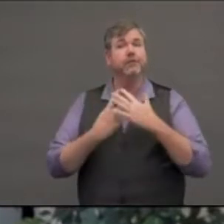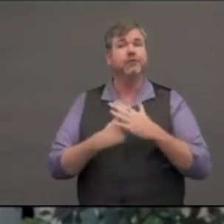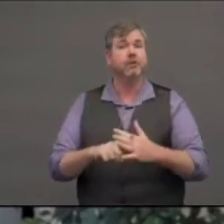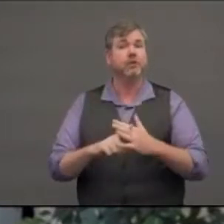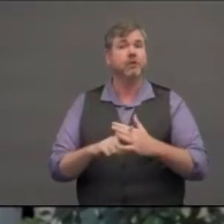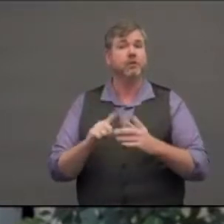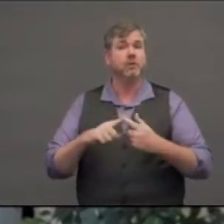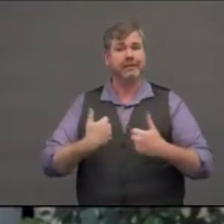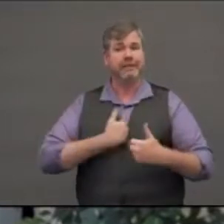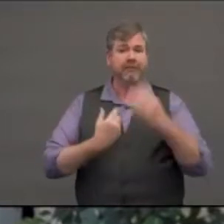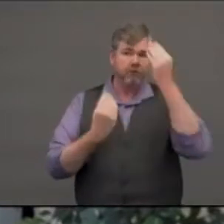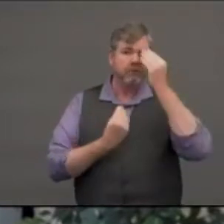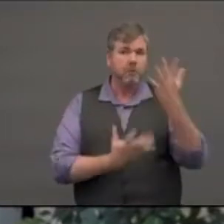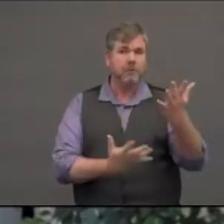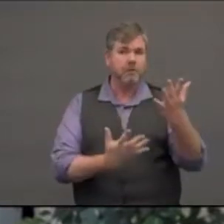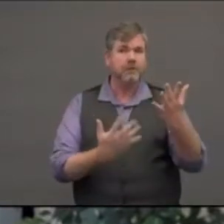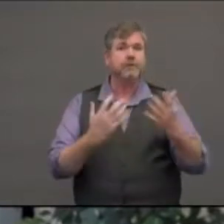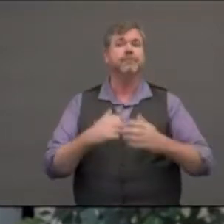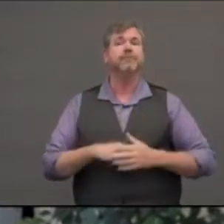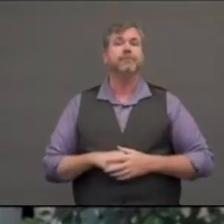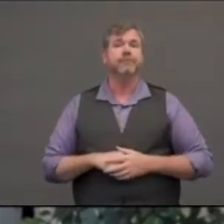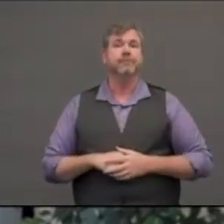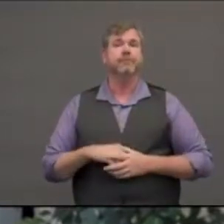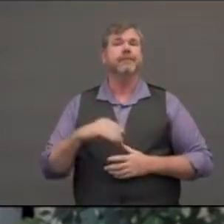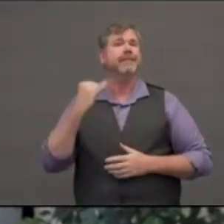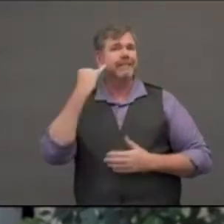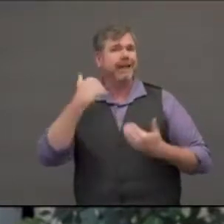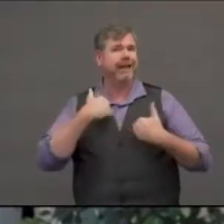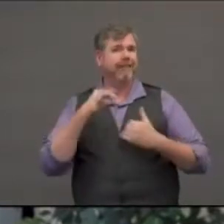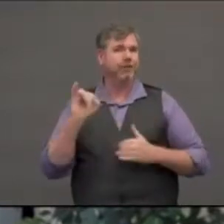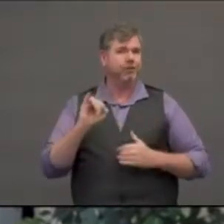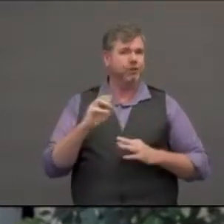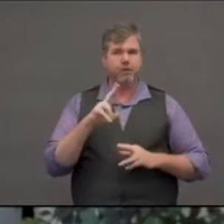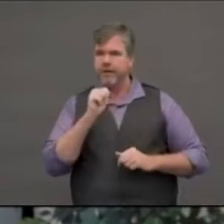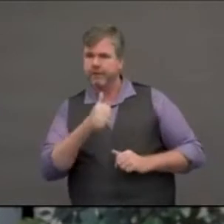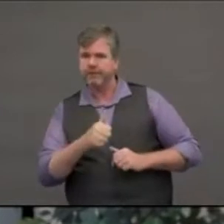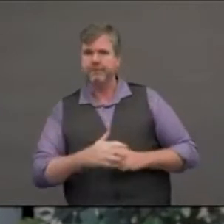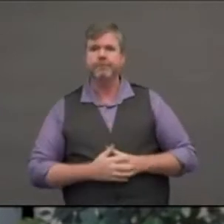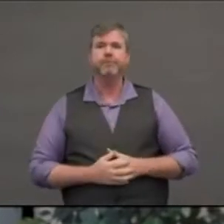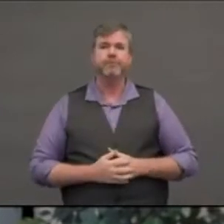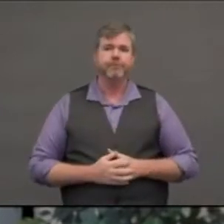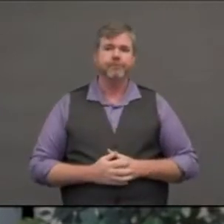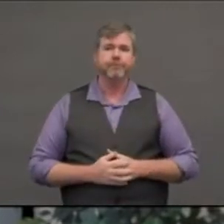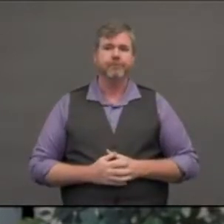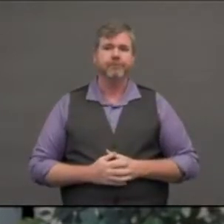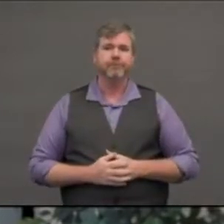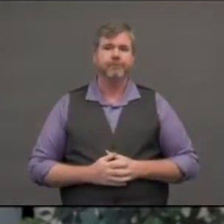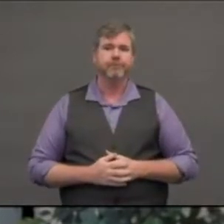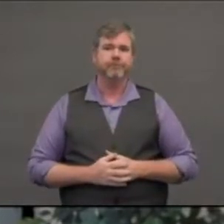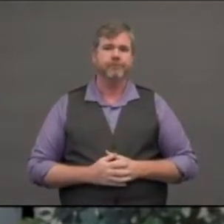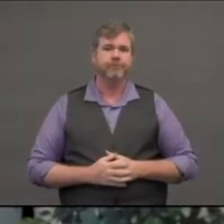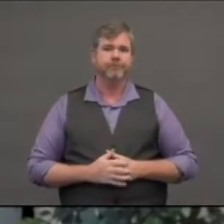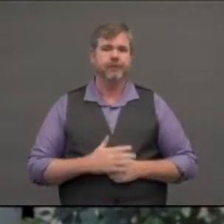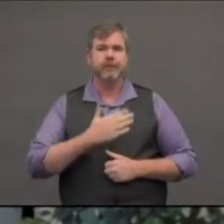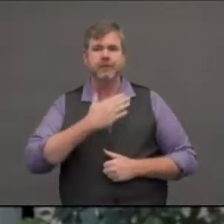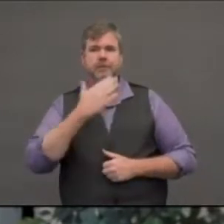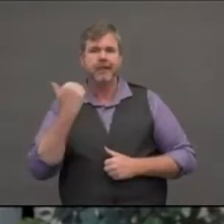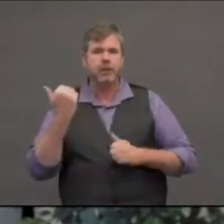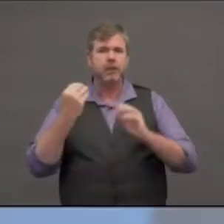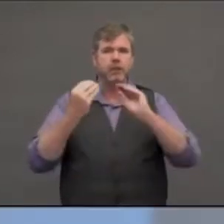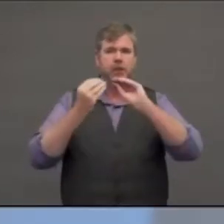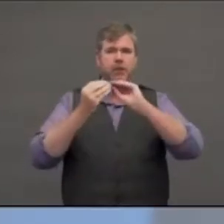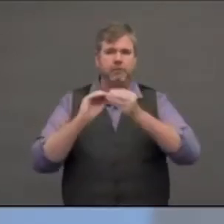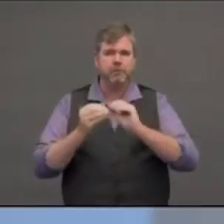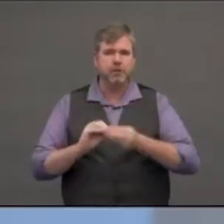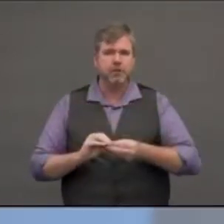they have insurance or not. So it just allows us to kind of keep better metrics and record to see how many people are actually coming to our